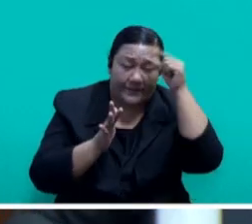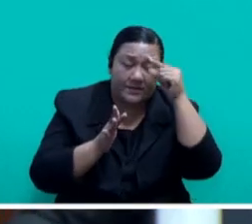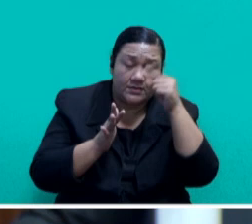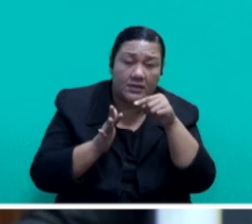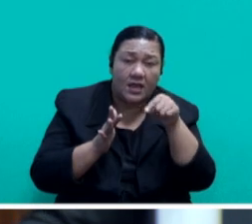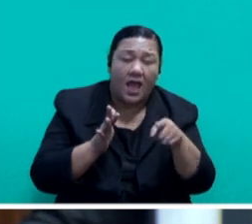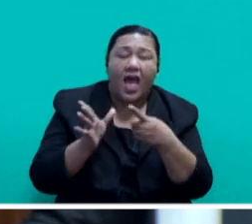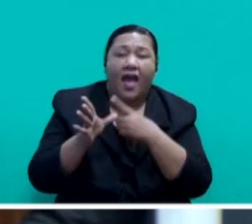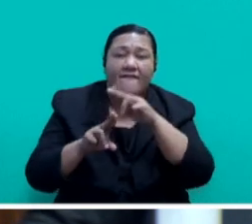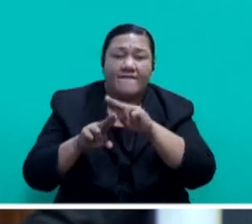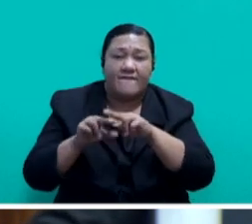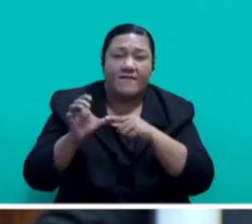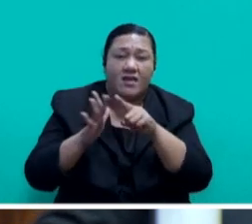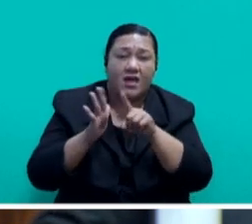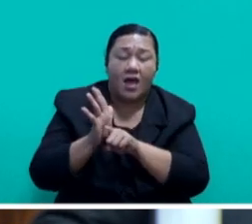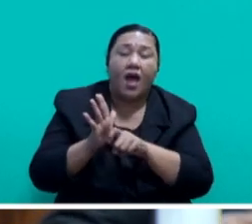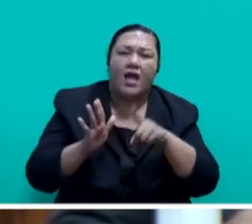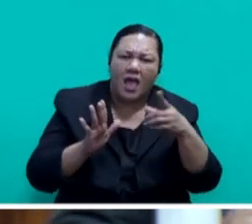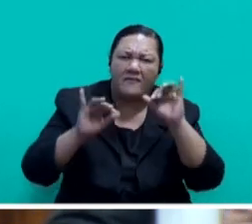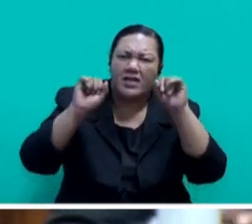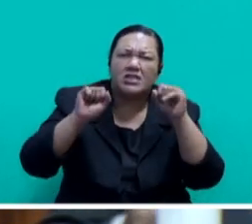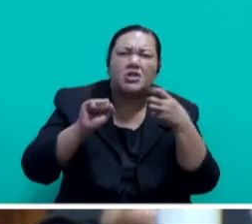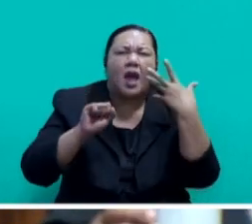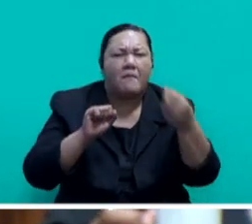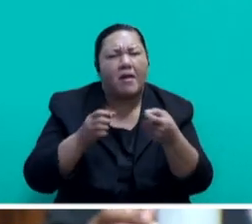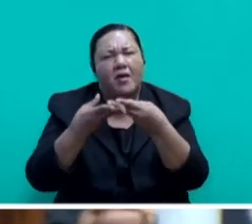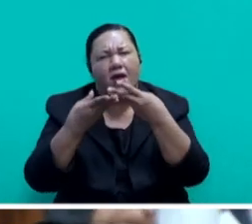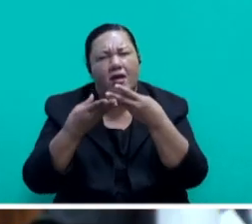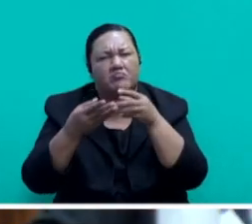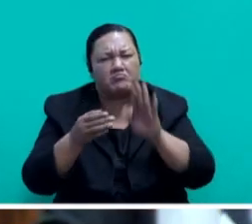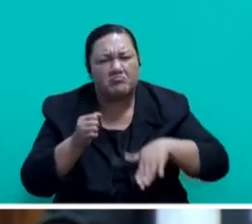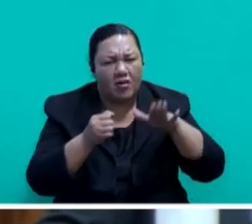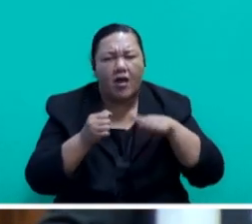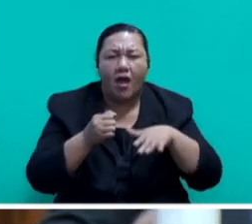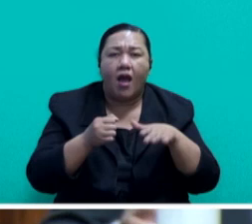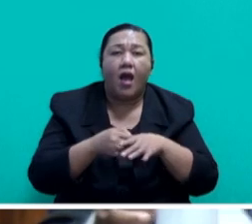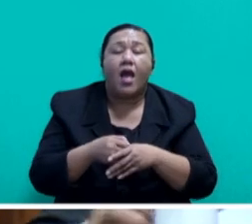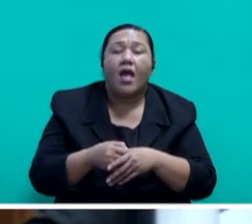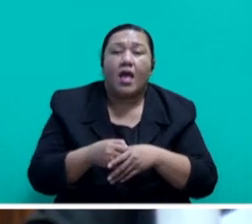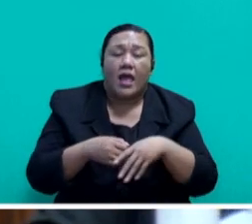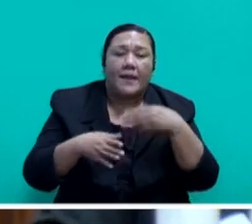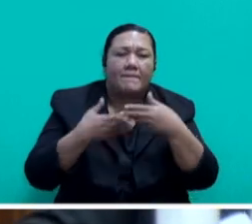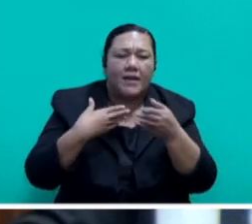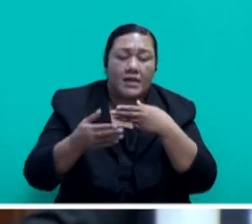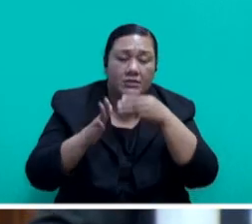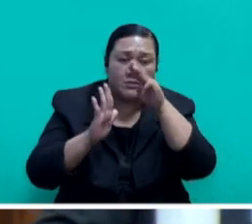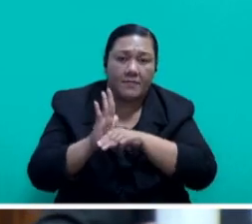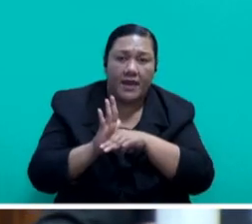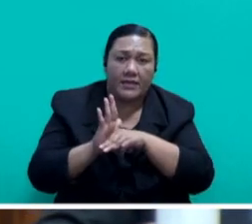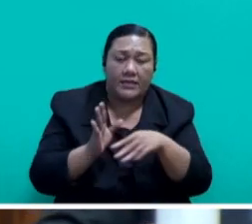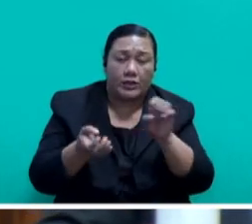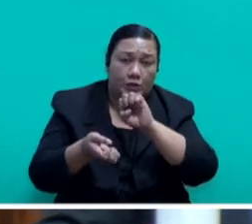resourced to address issues such as poverty and resource management effectively. The heart